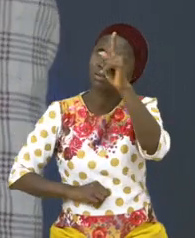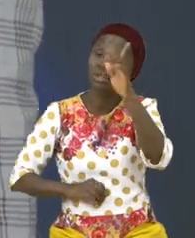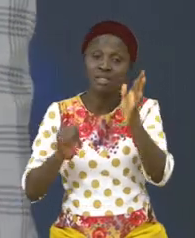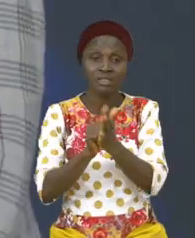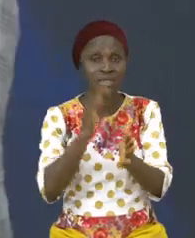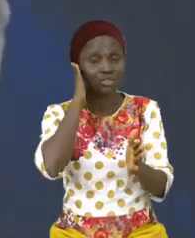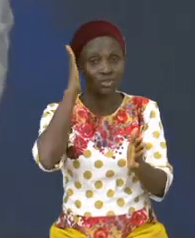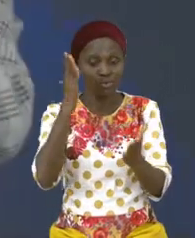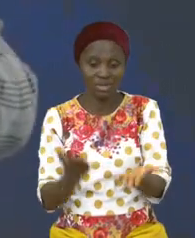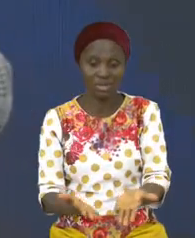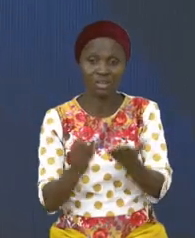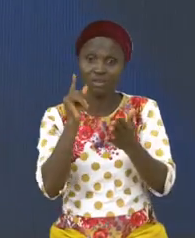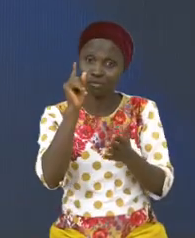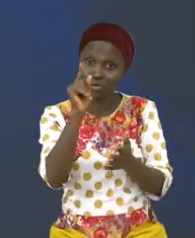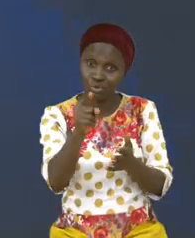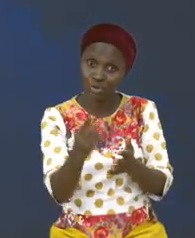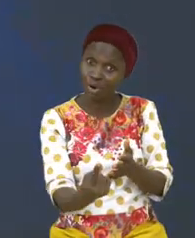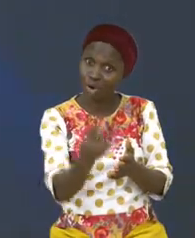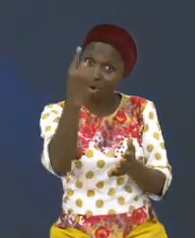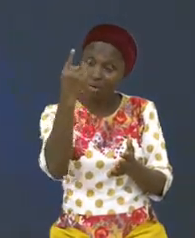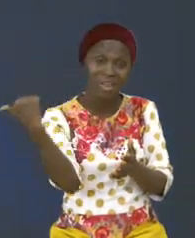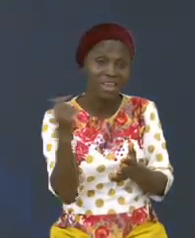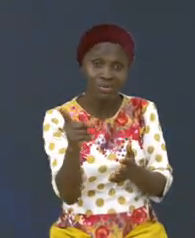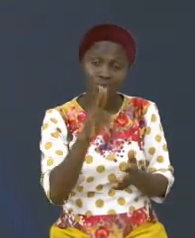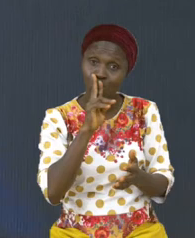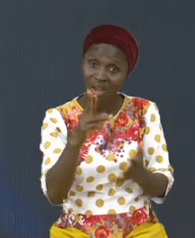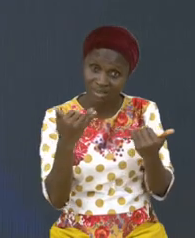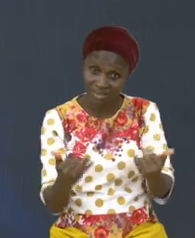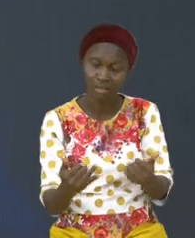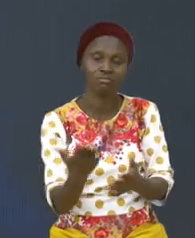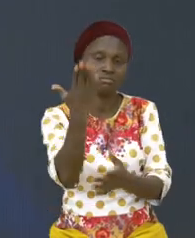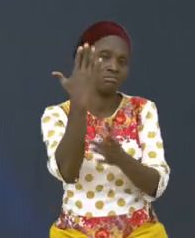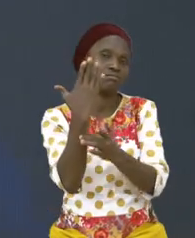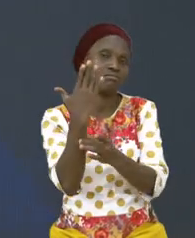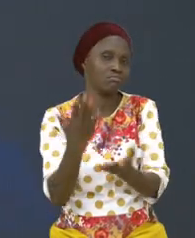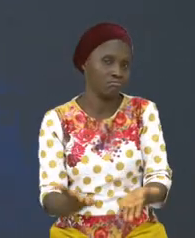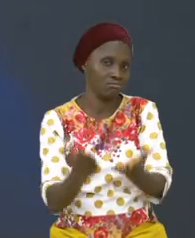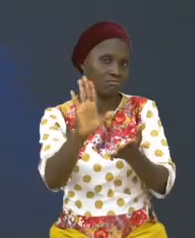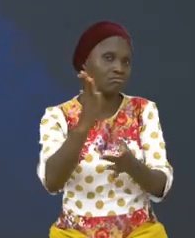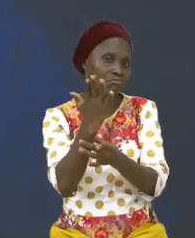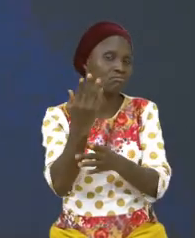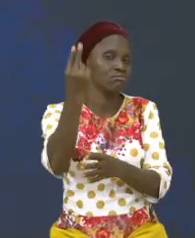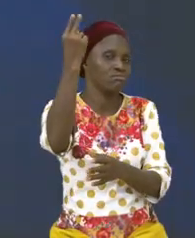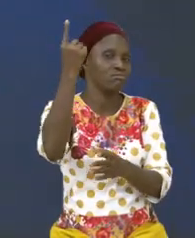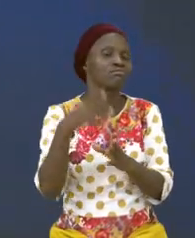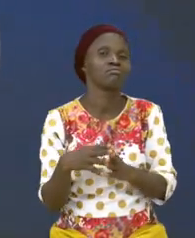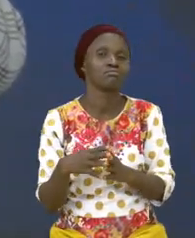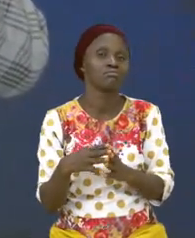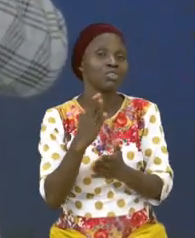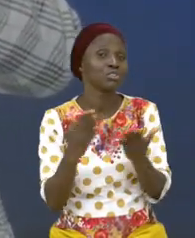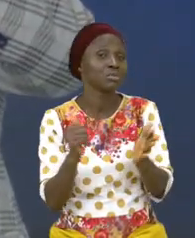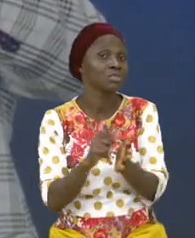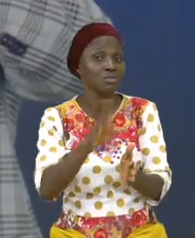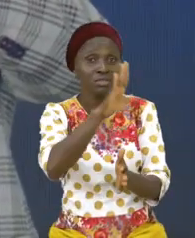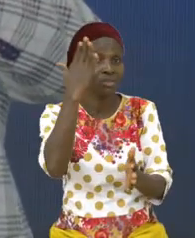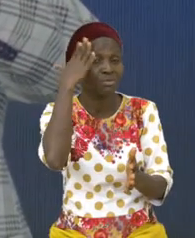you up. Wherever you are, raise up that hand. Something you've never known will happen